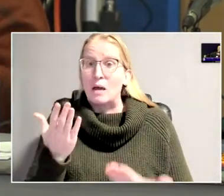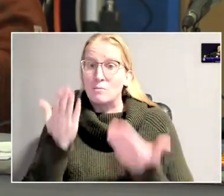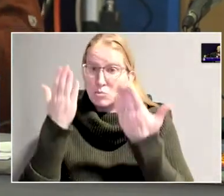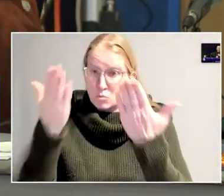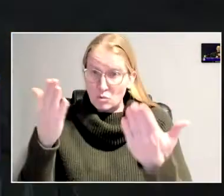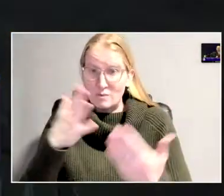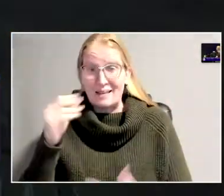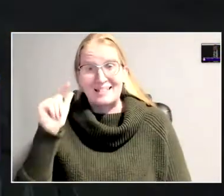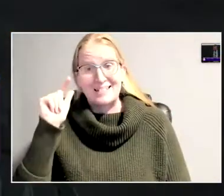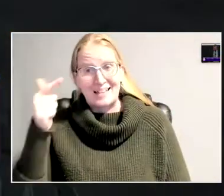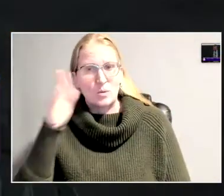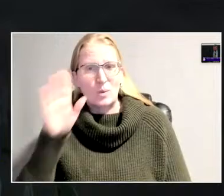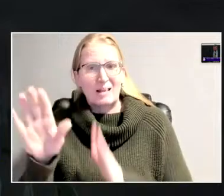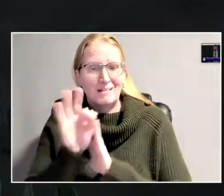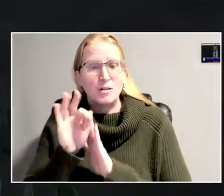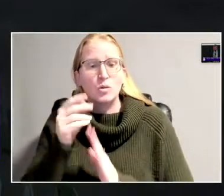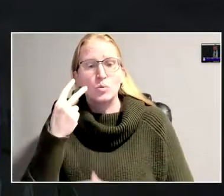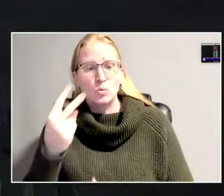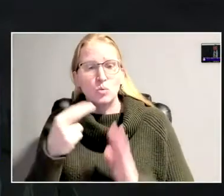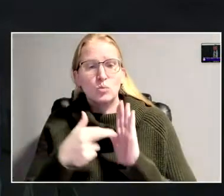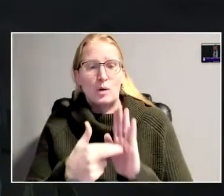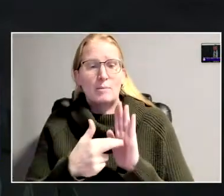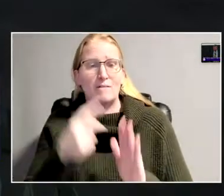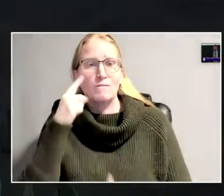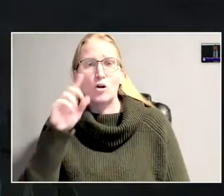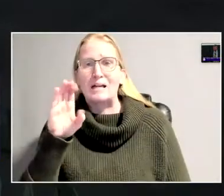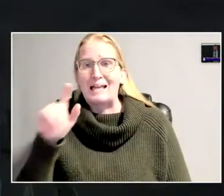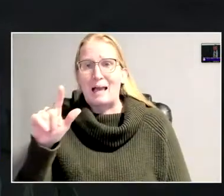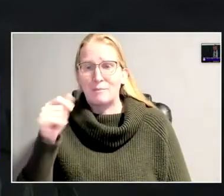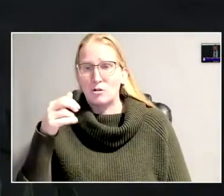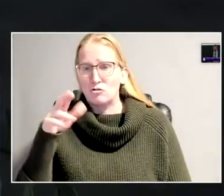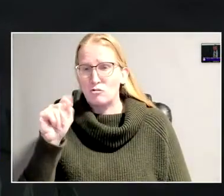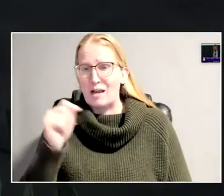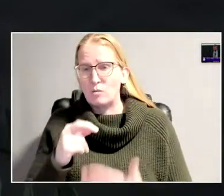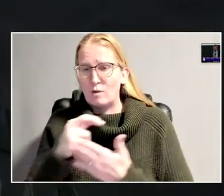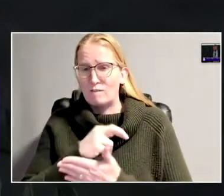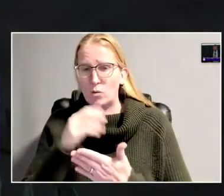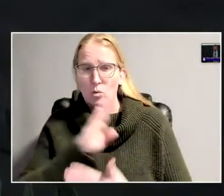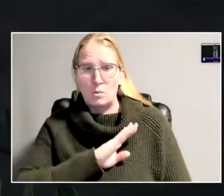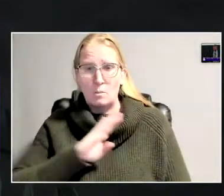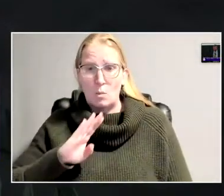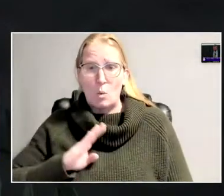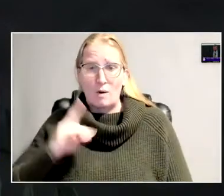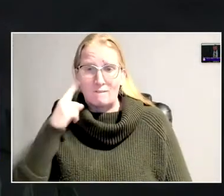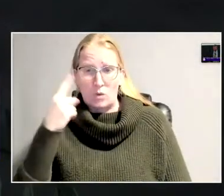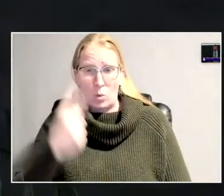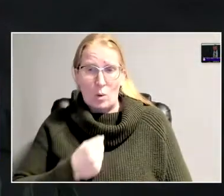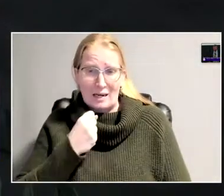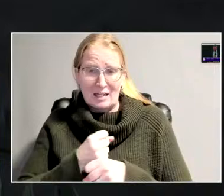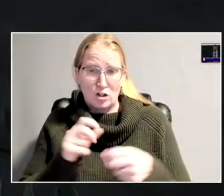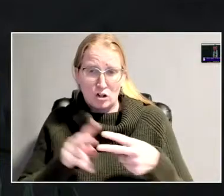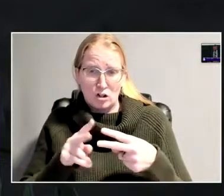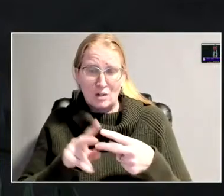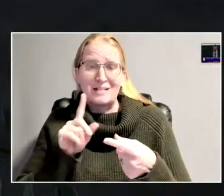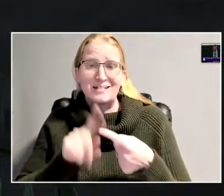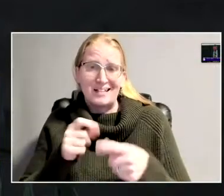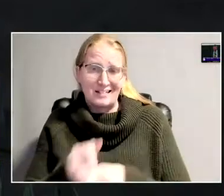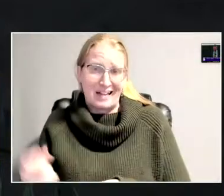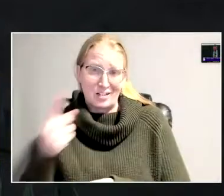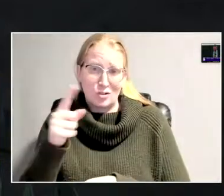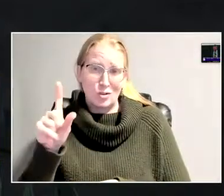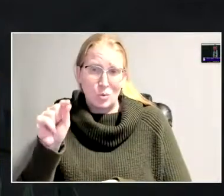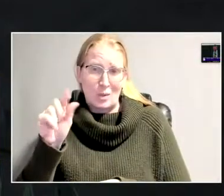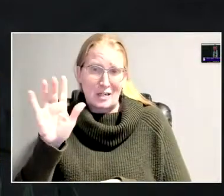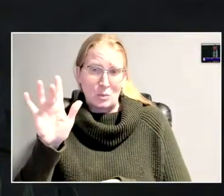representatives to serve on the capital grants review board for a term of one year until the 2025 representative town